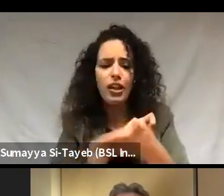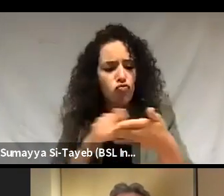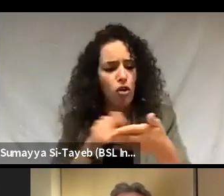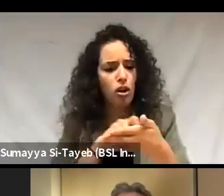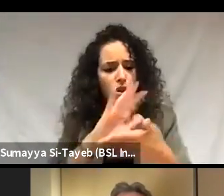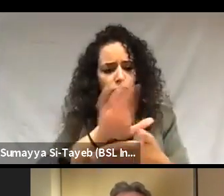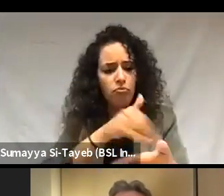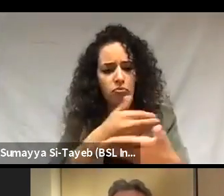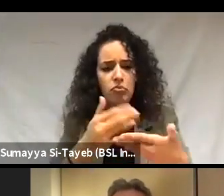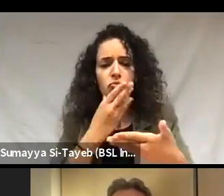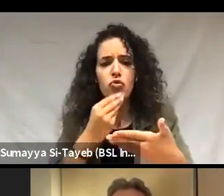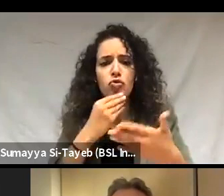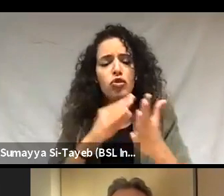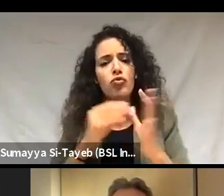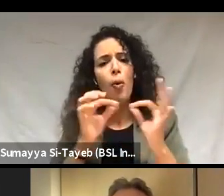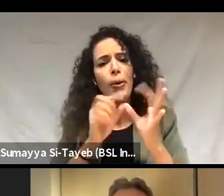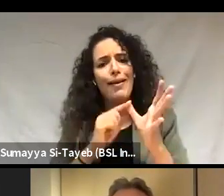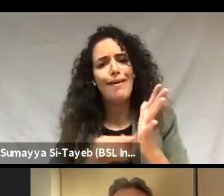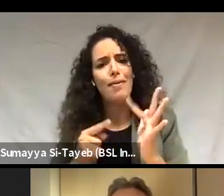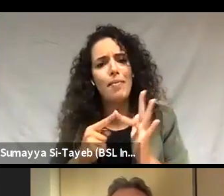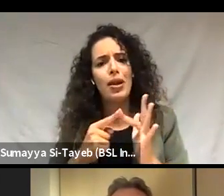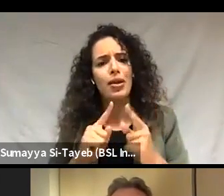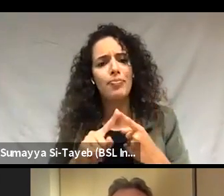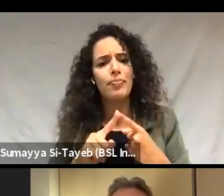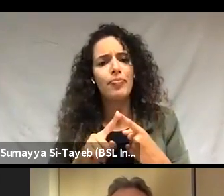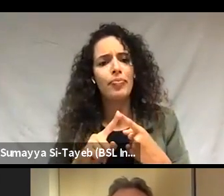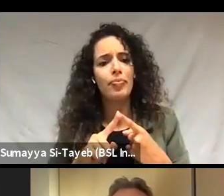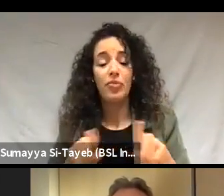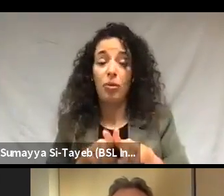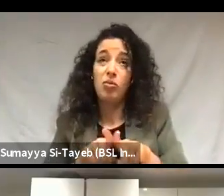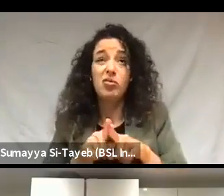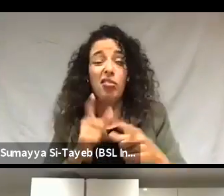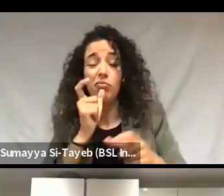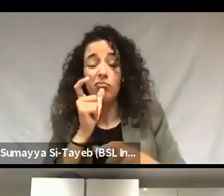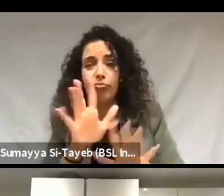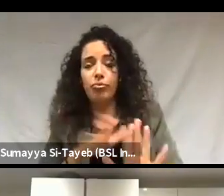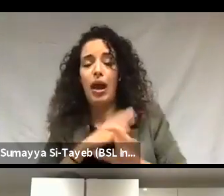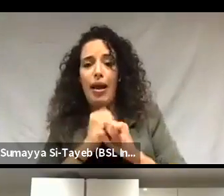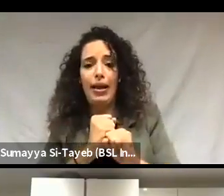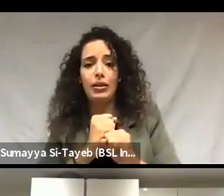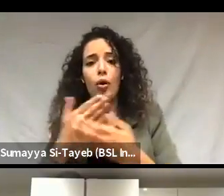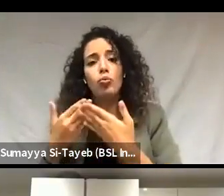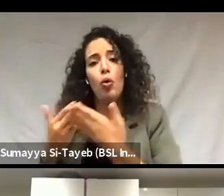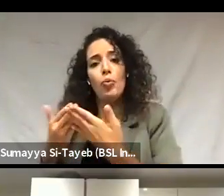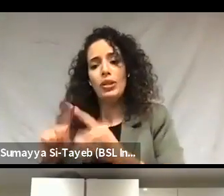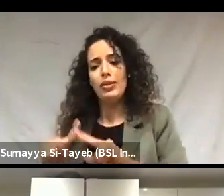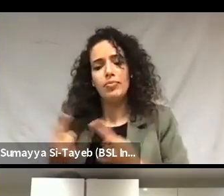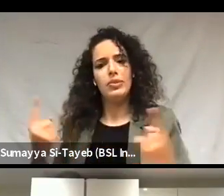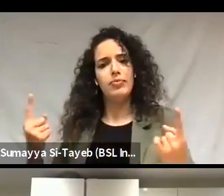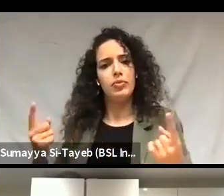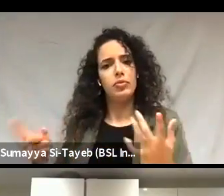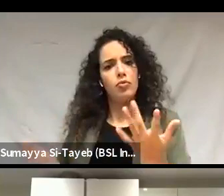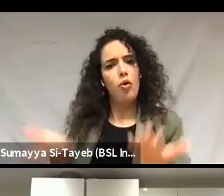used for BAME, and incidentally a phrase I hate, and Muslim is very different to other communities.